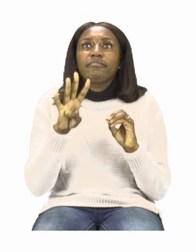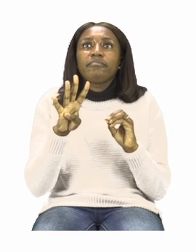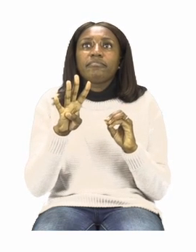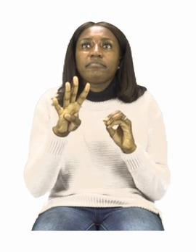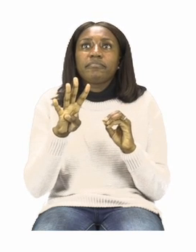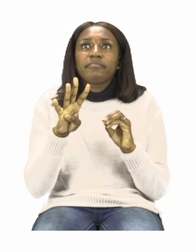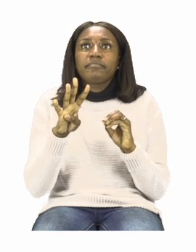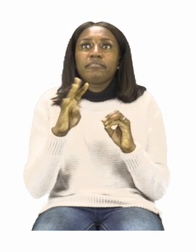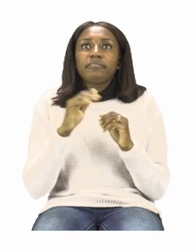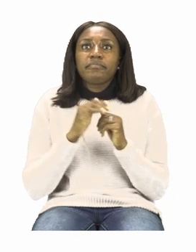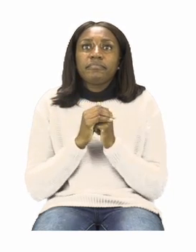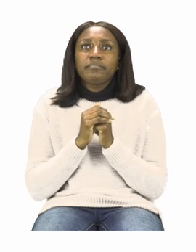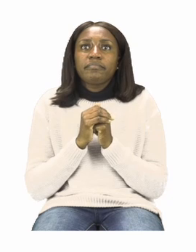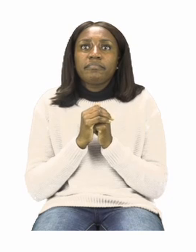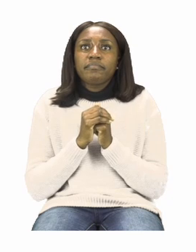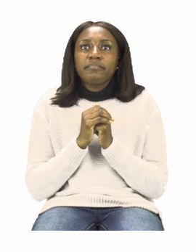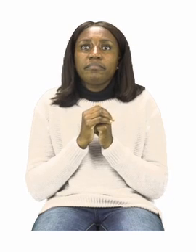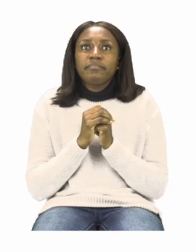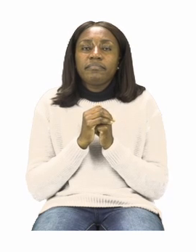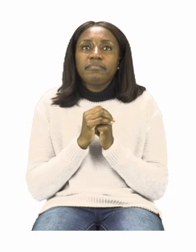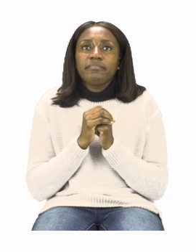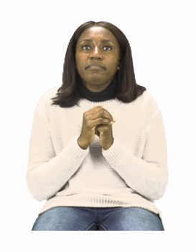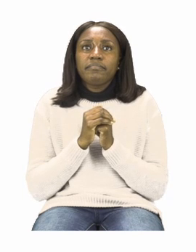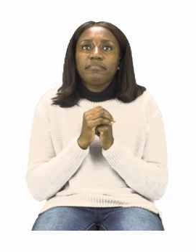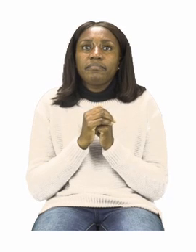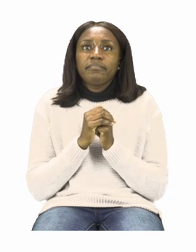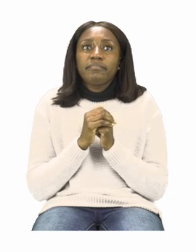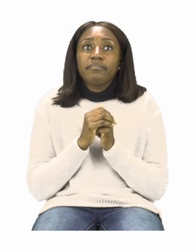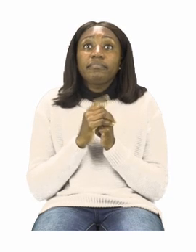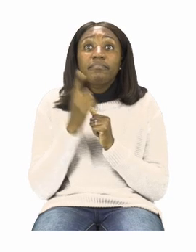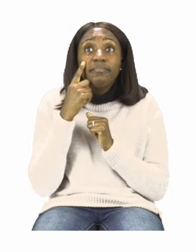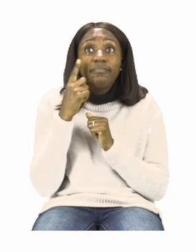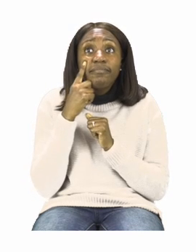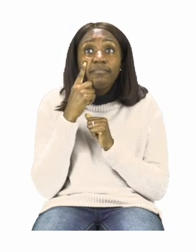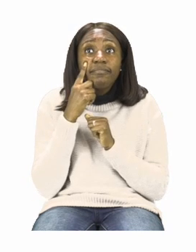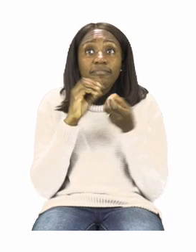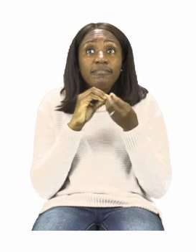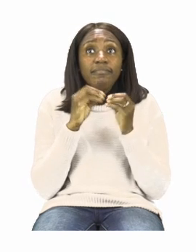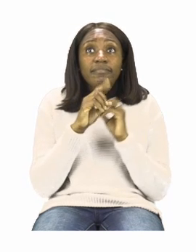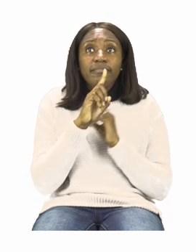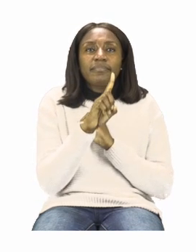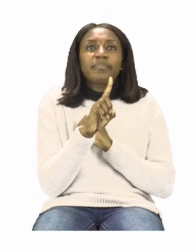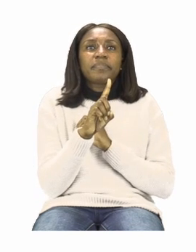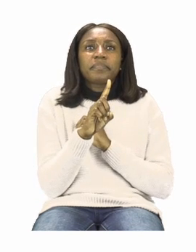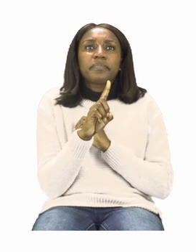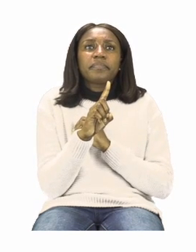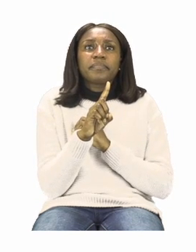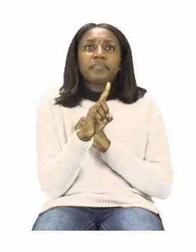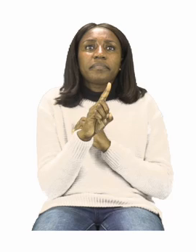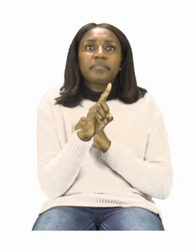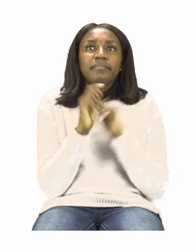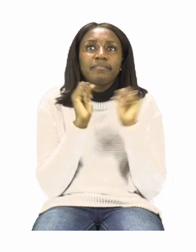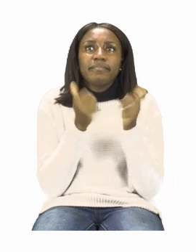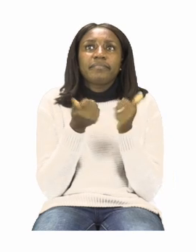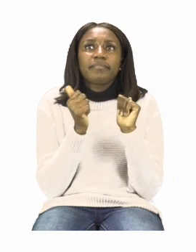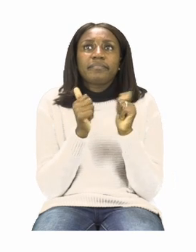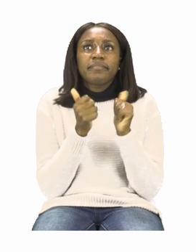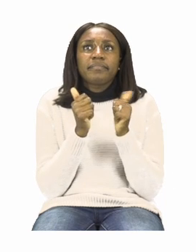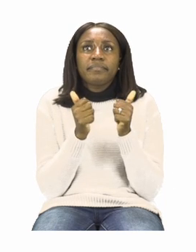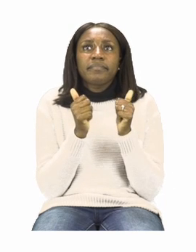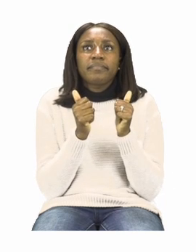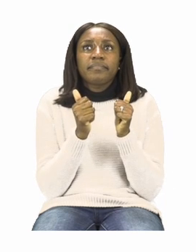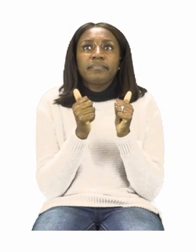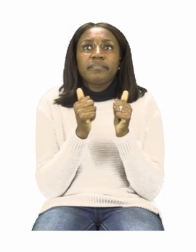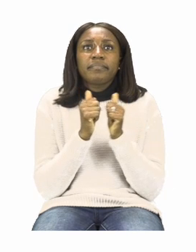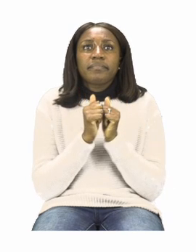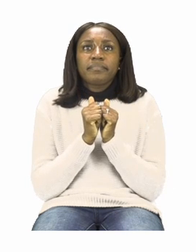4. Can you see picture number 1? There you go. Can you